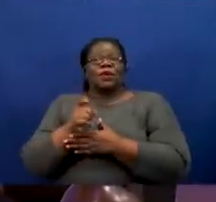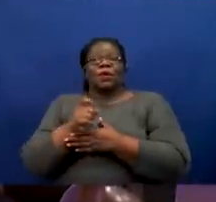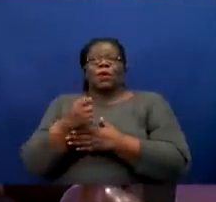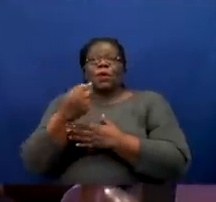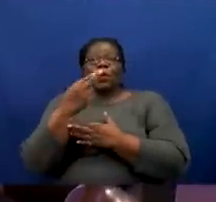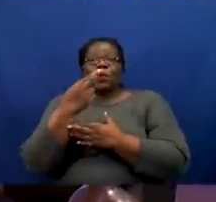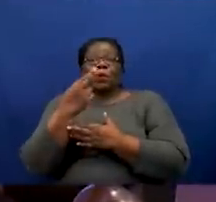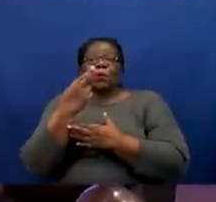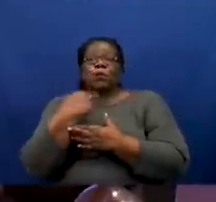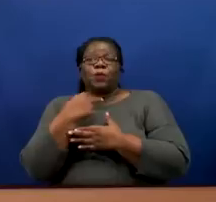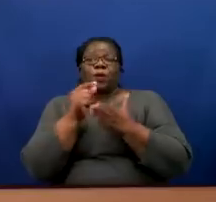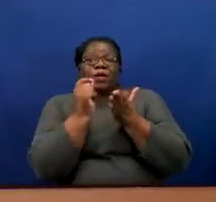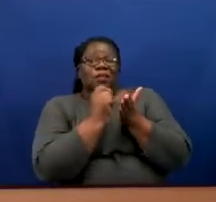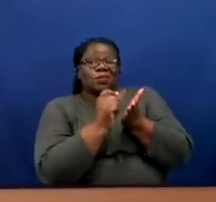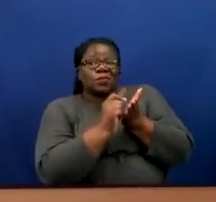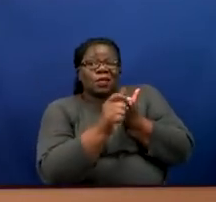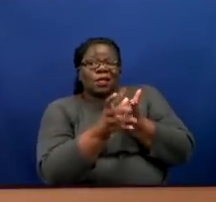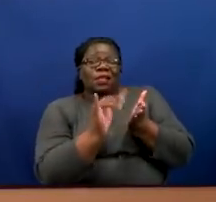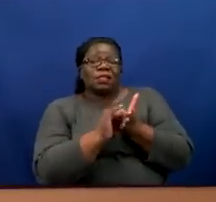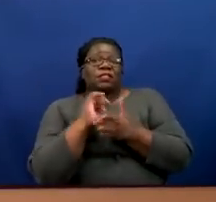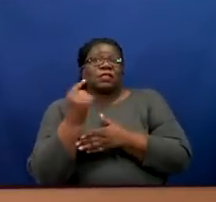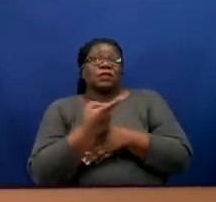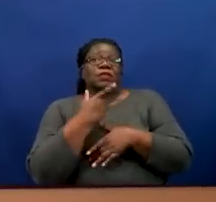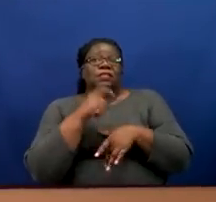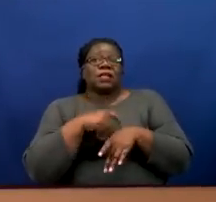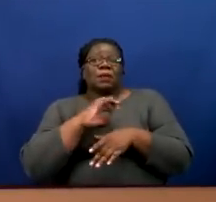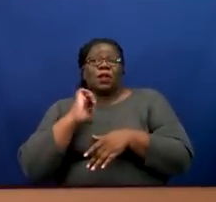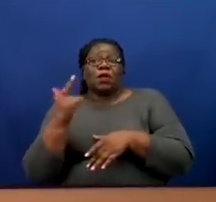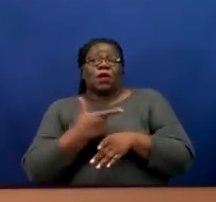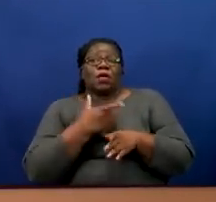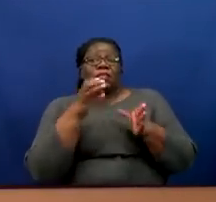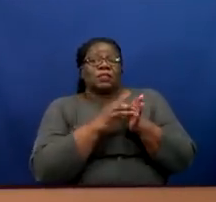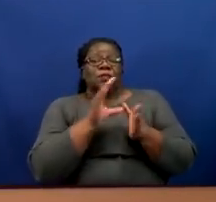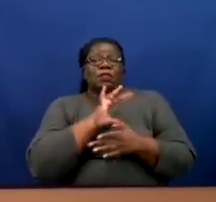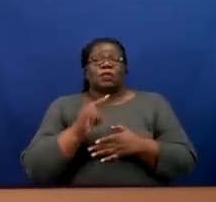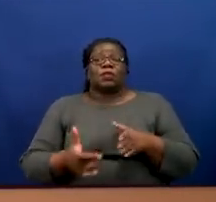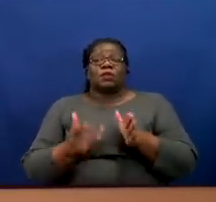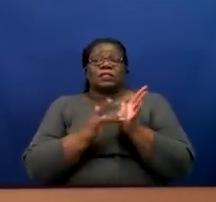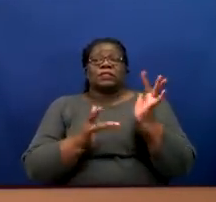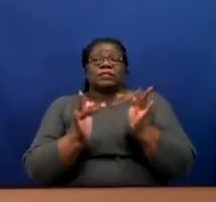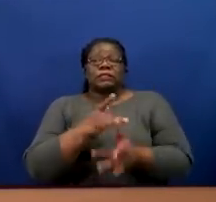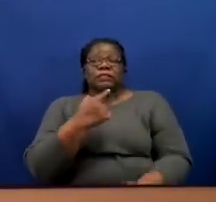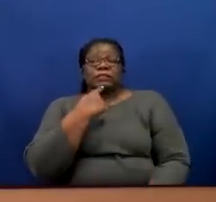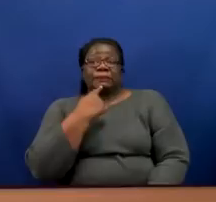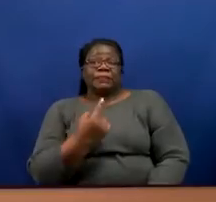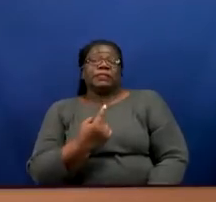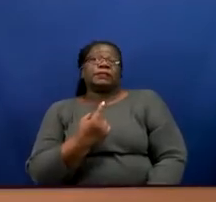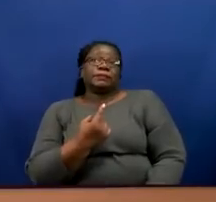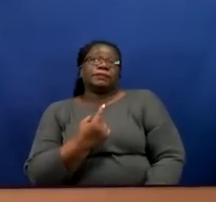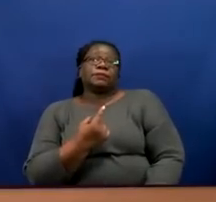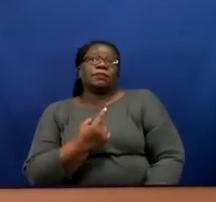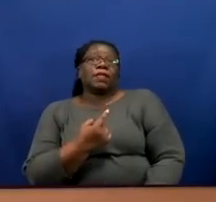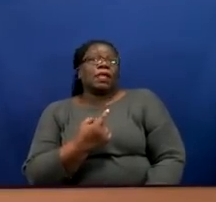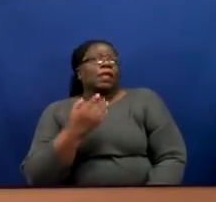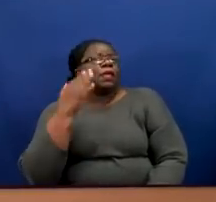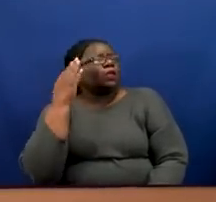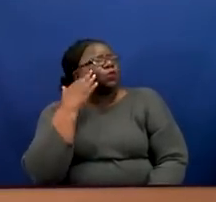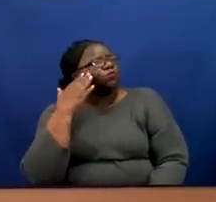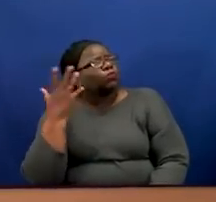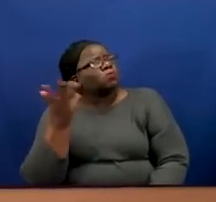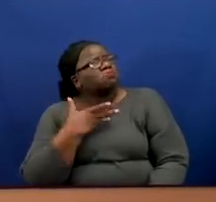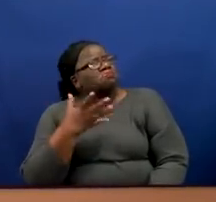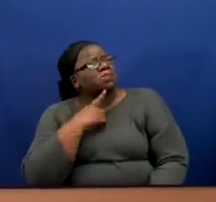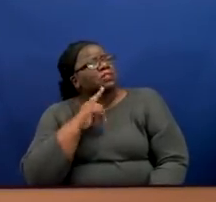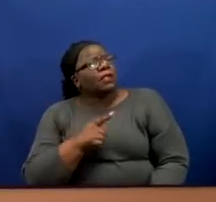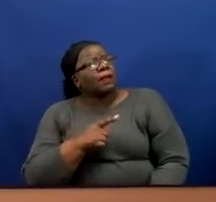in the verse. And that is the only time in the whole chapter when the Lord Jesus speaks. And you know what he says? Because